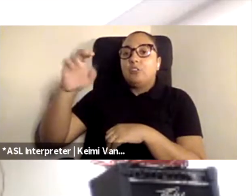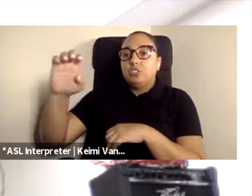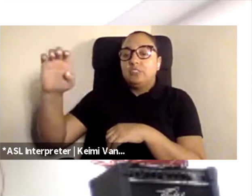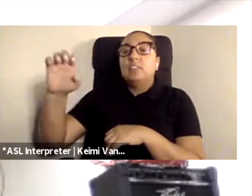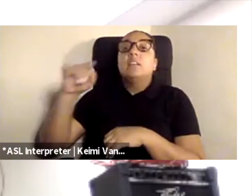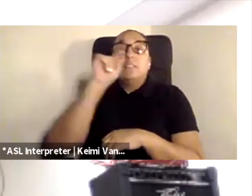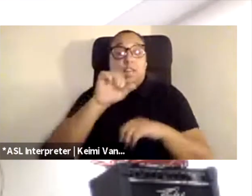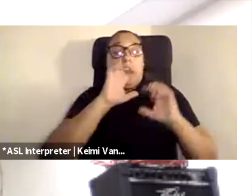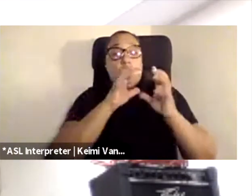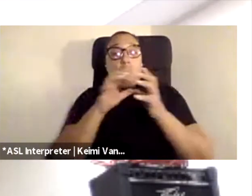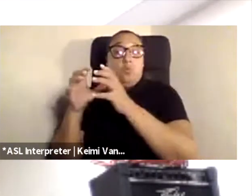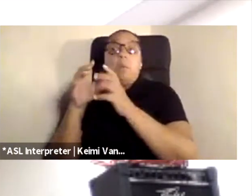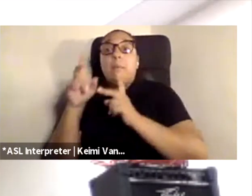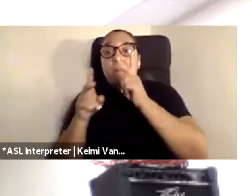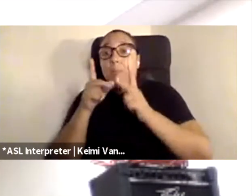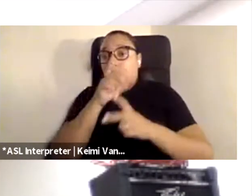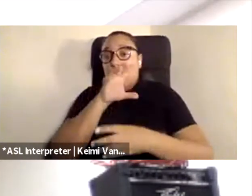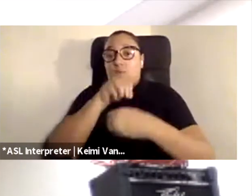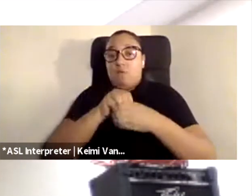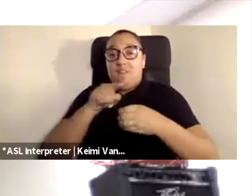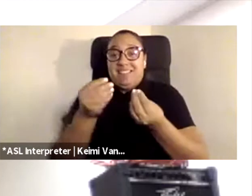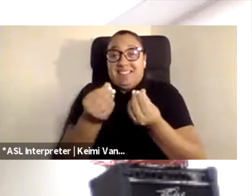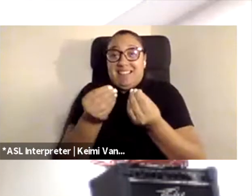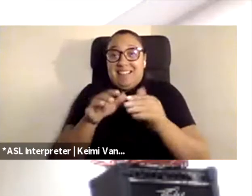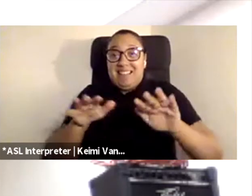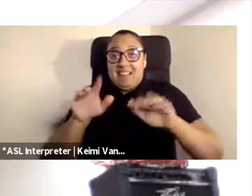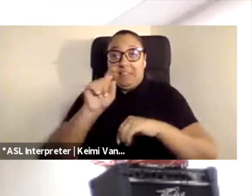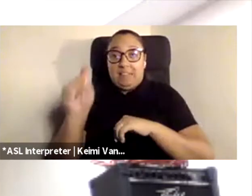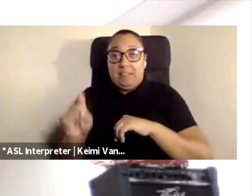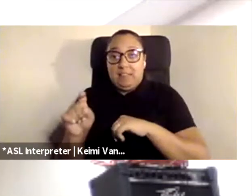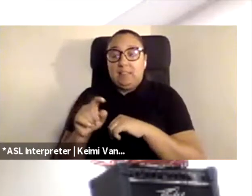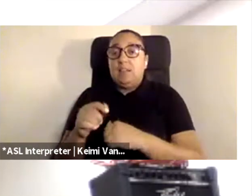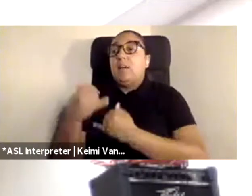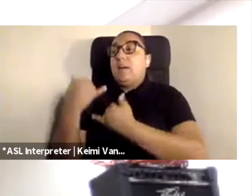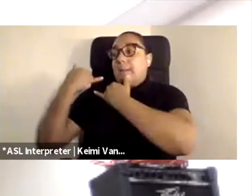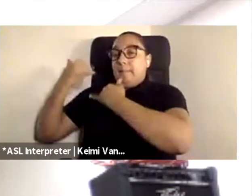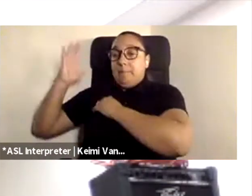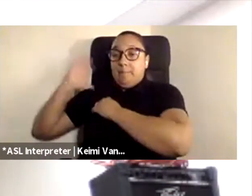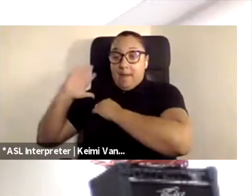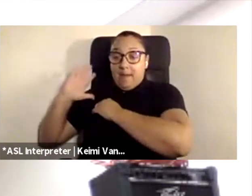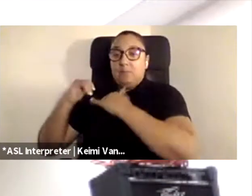these lands and territories in Texas, past, present, and future.